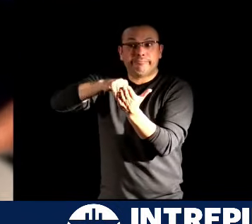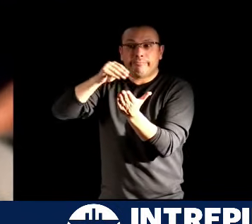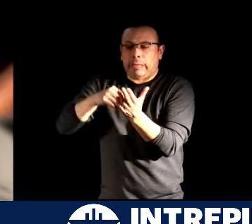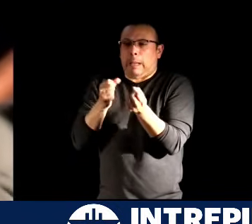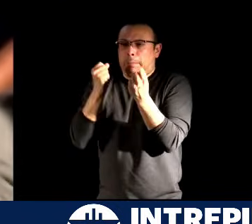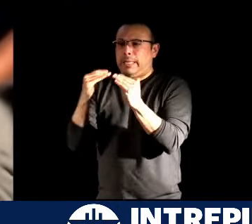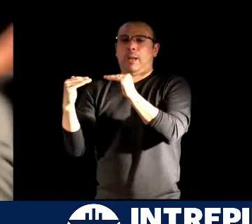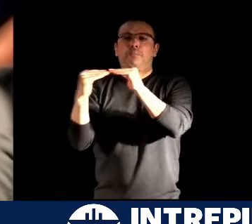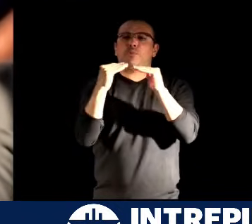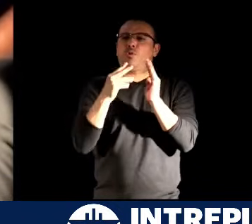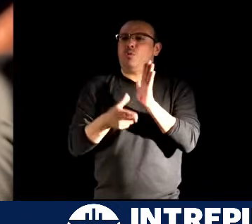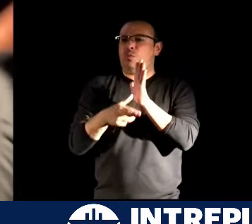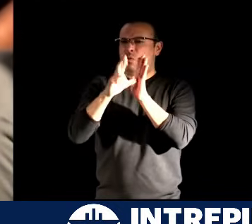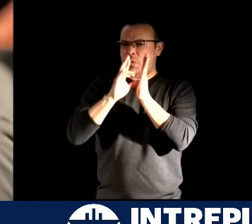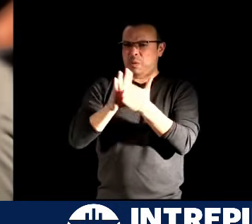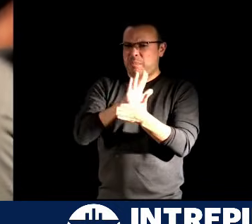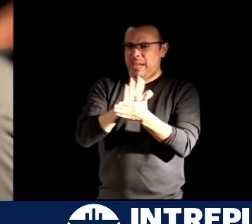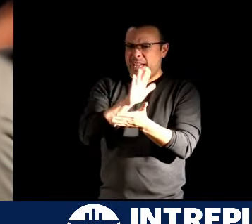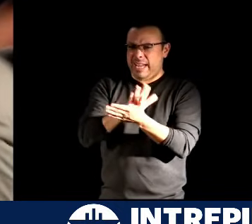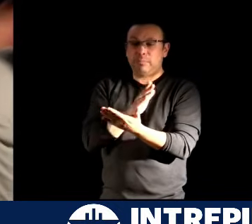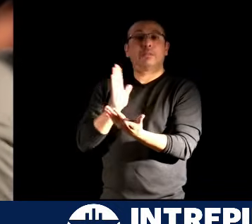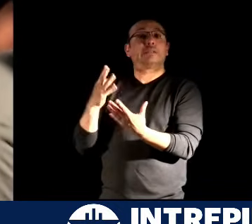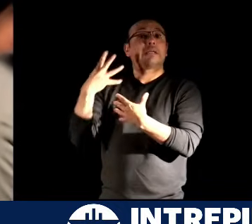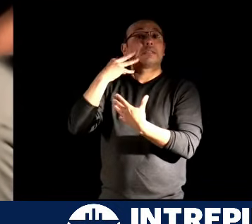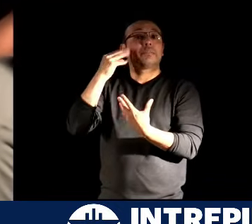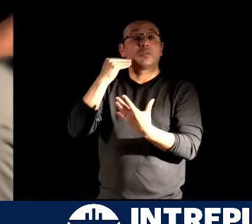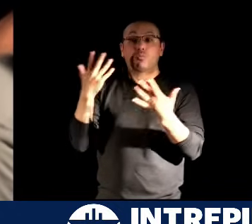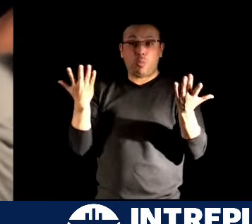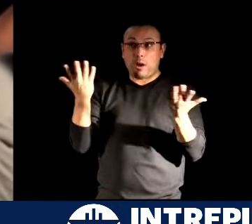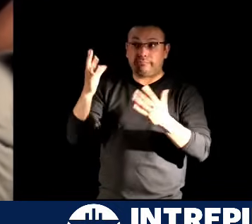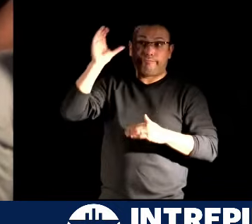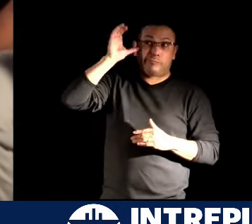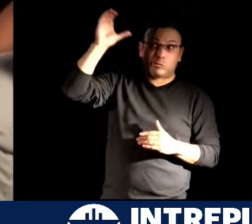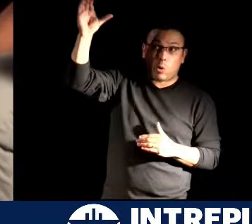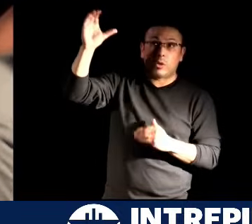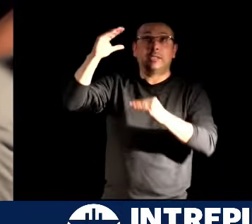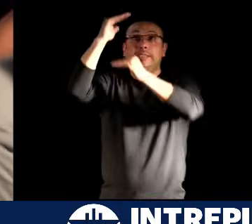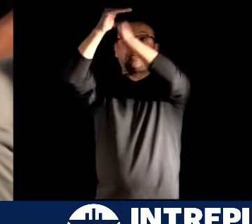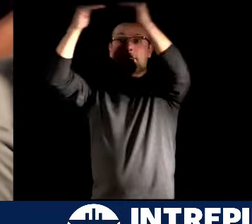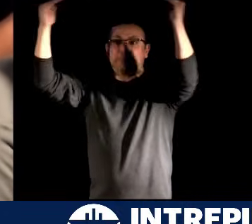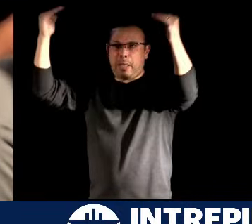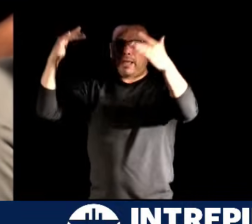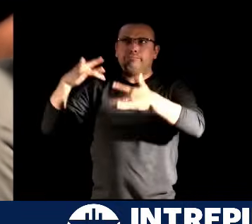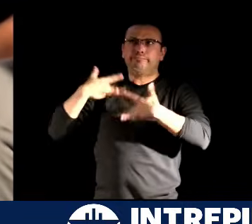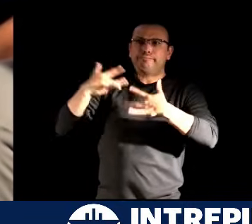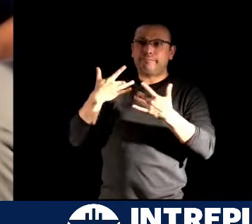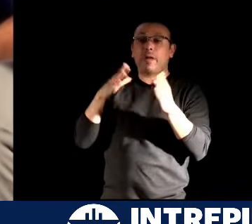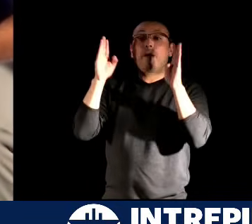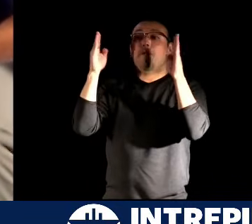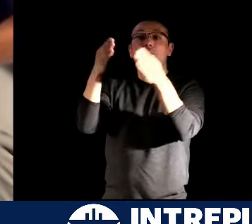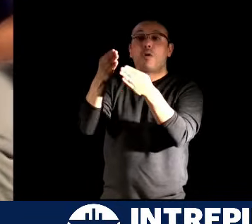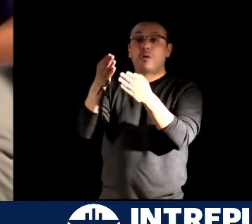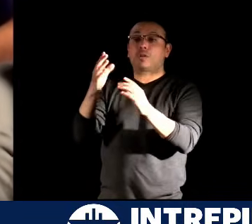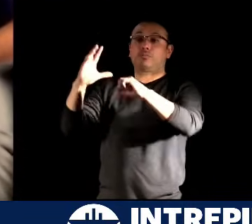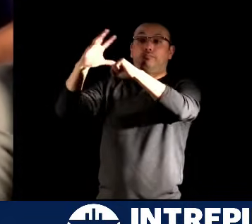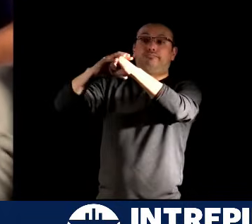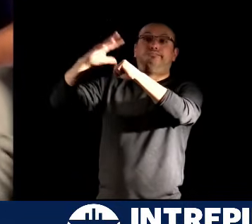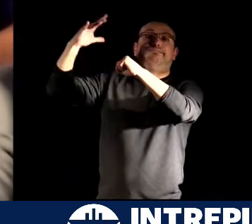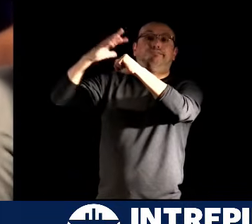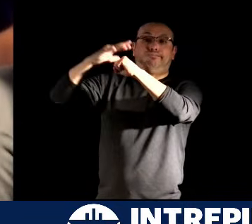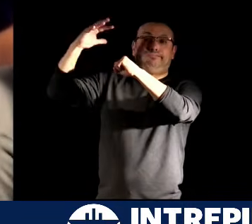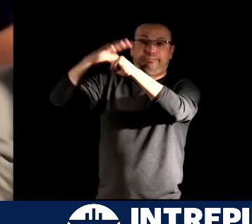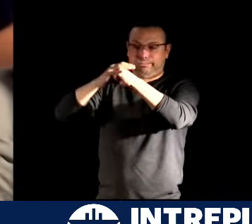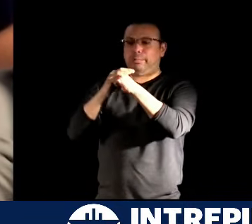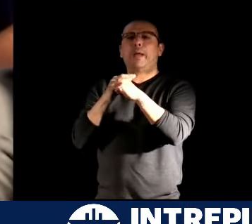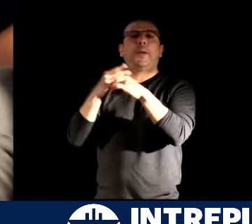His extensive work portfolio includes a variety of solar and space phenomena, with a particular emphasis on the dynamic solar corona, including solar